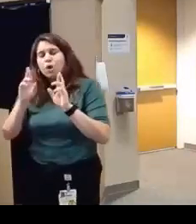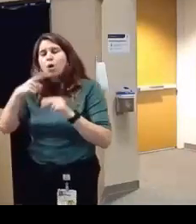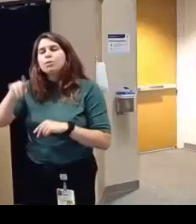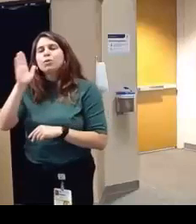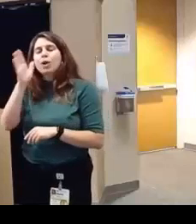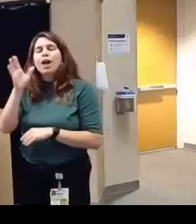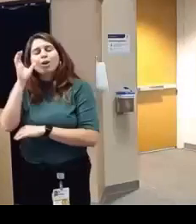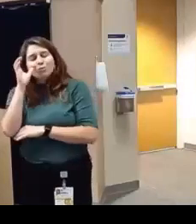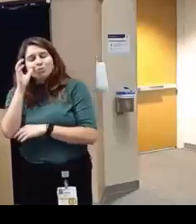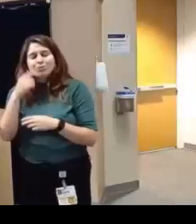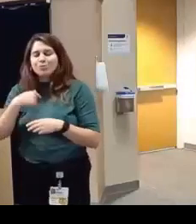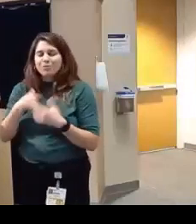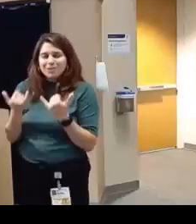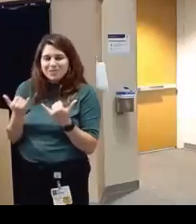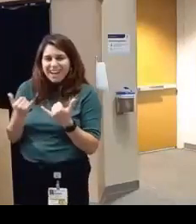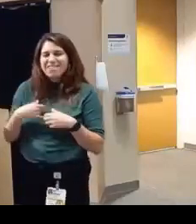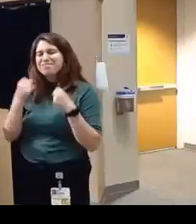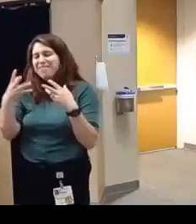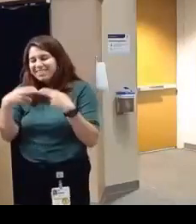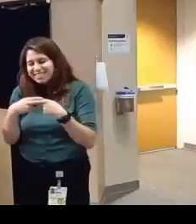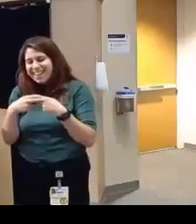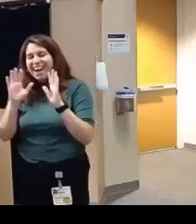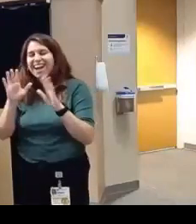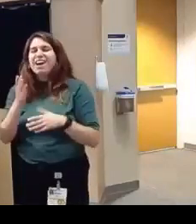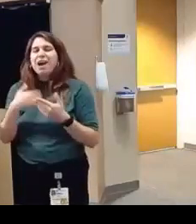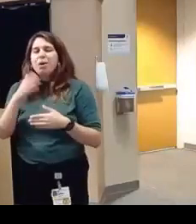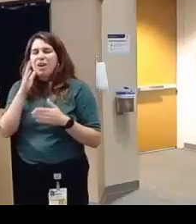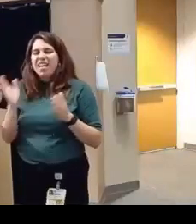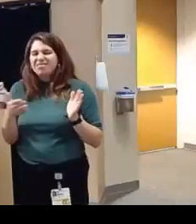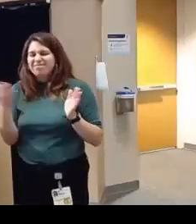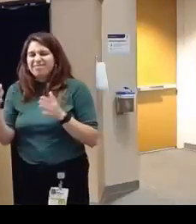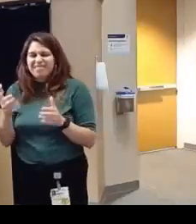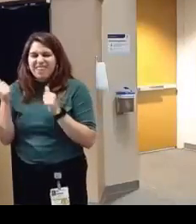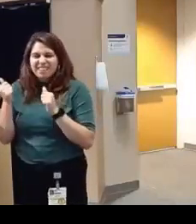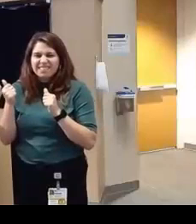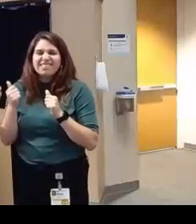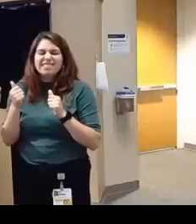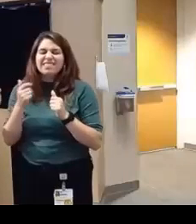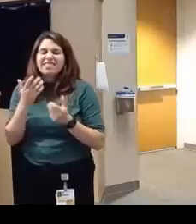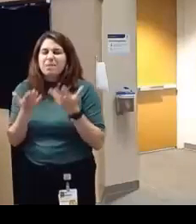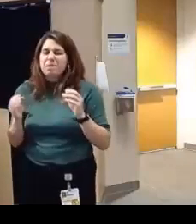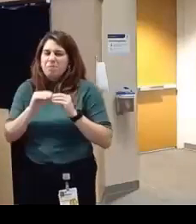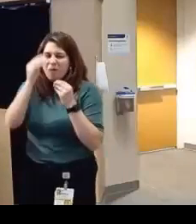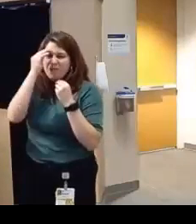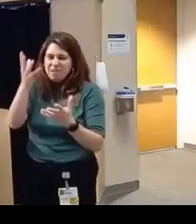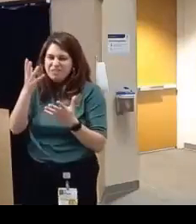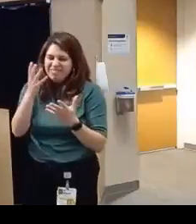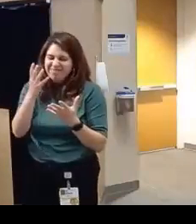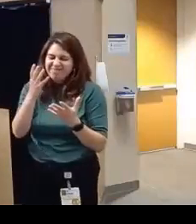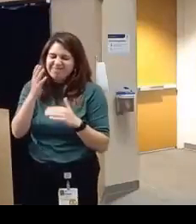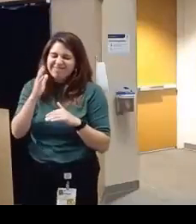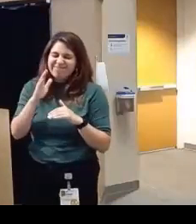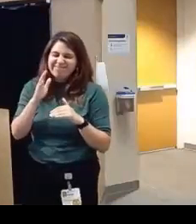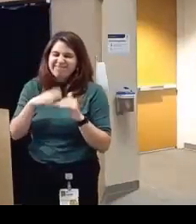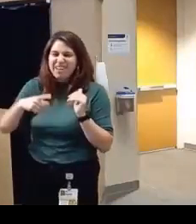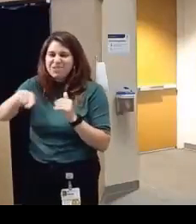today. There's a lot of slides in here, and I might flip through some of them because it's probably more content than anybody wants to hear about me. But